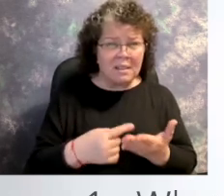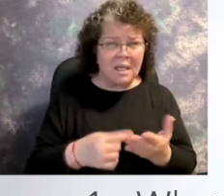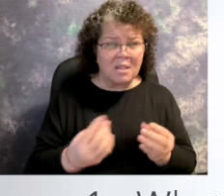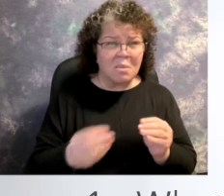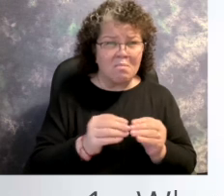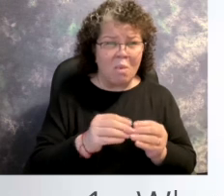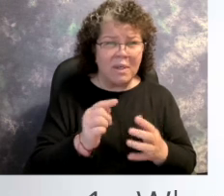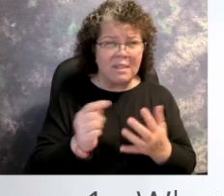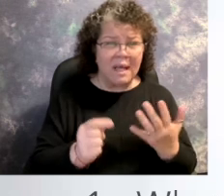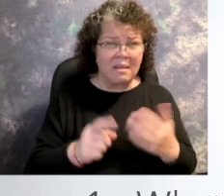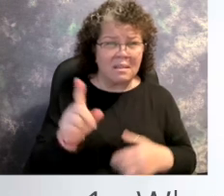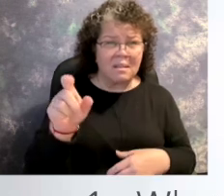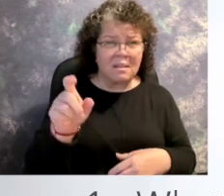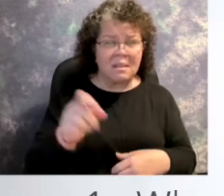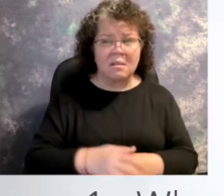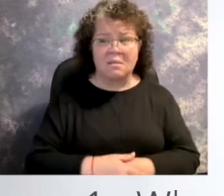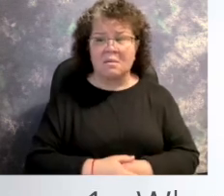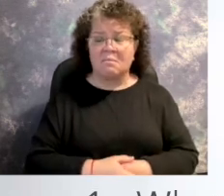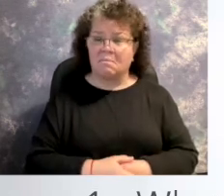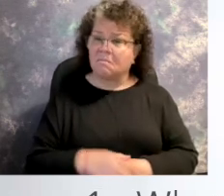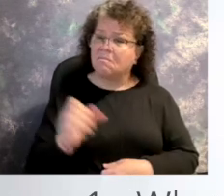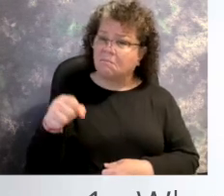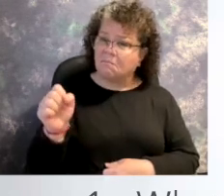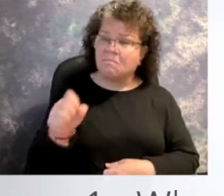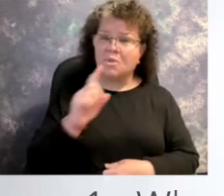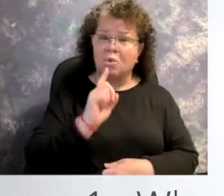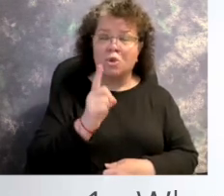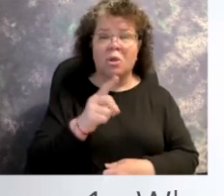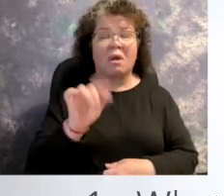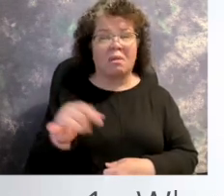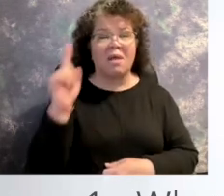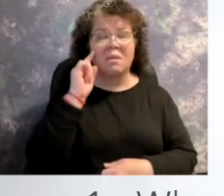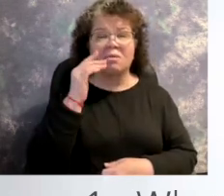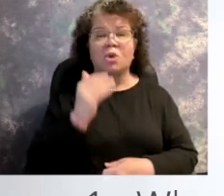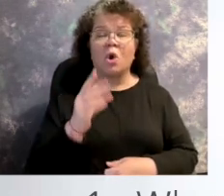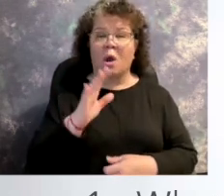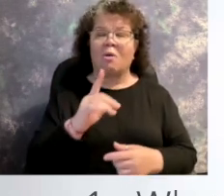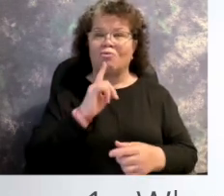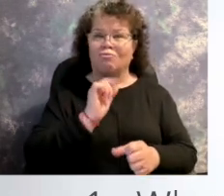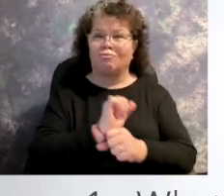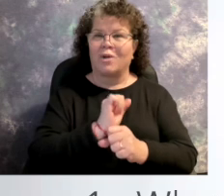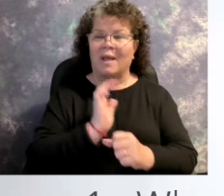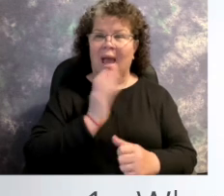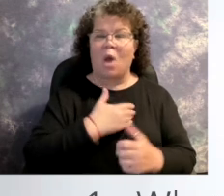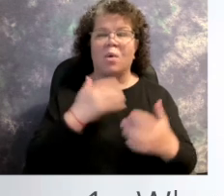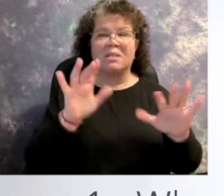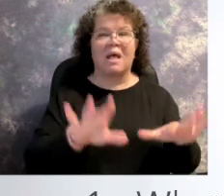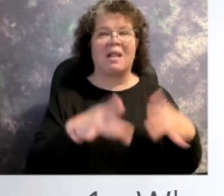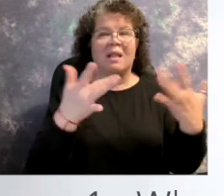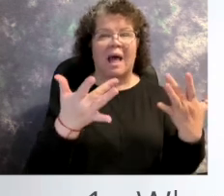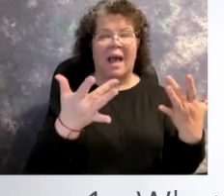more details. Yeah, that would be great, because we really focus primarily on light duty and heavy